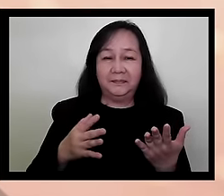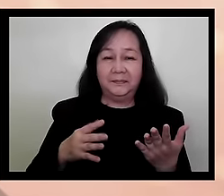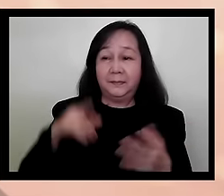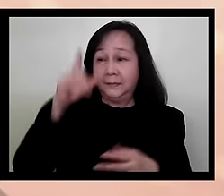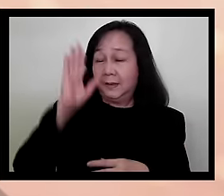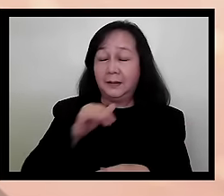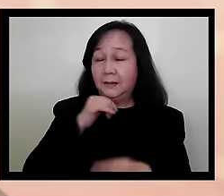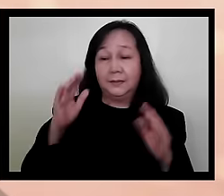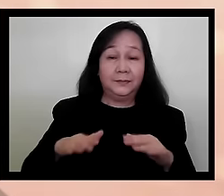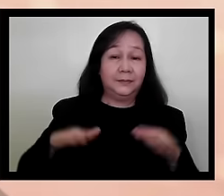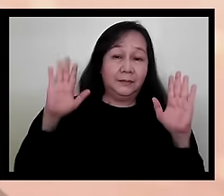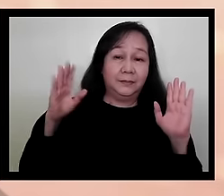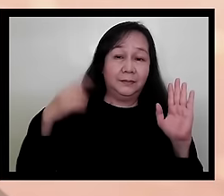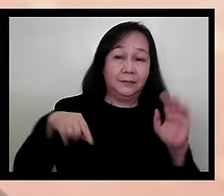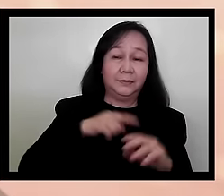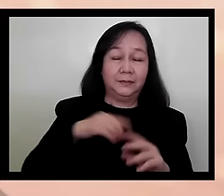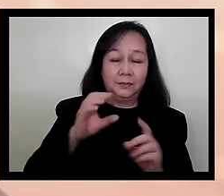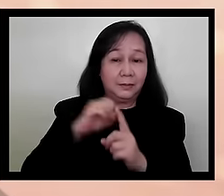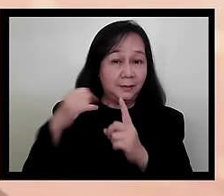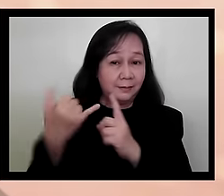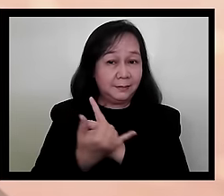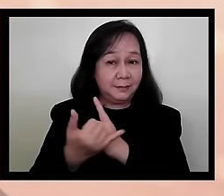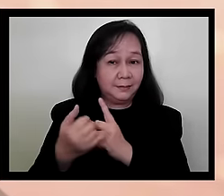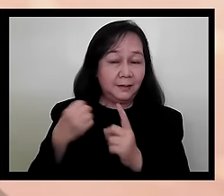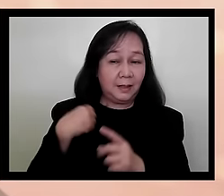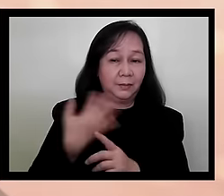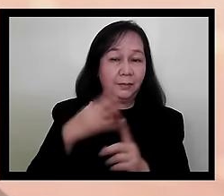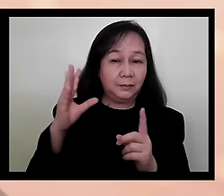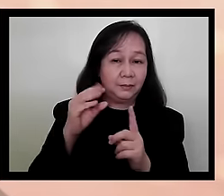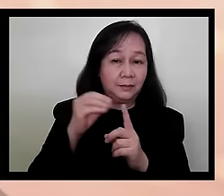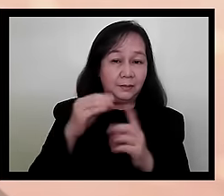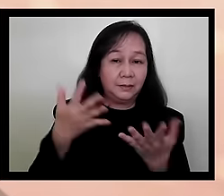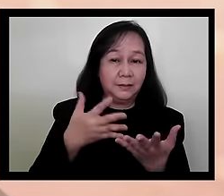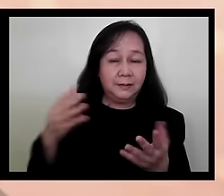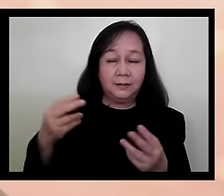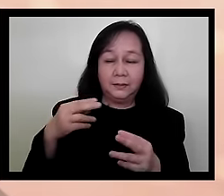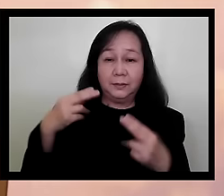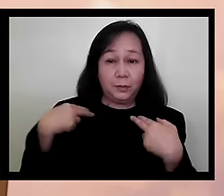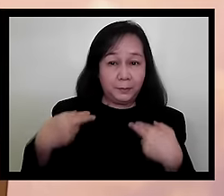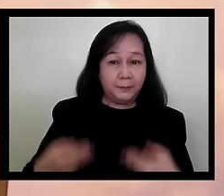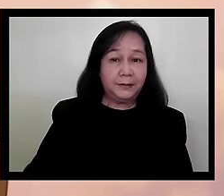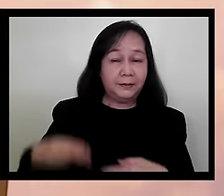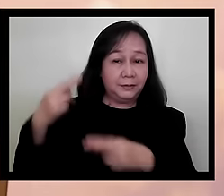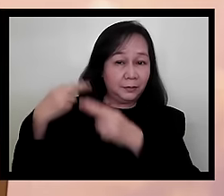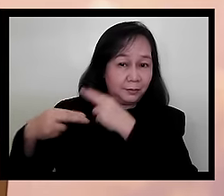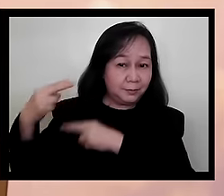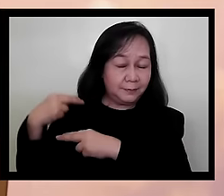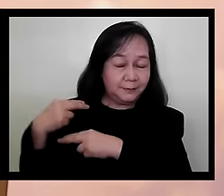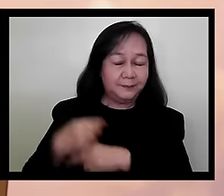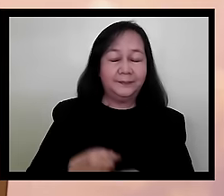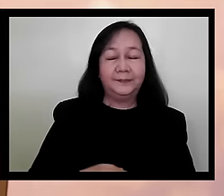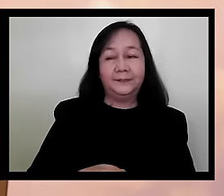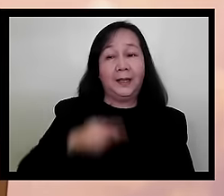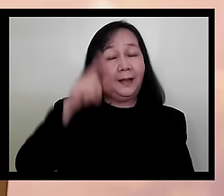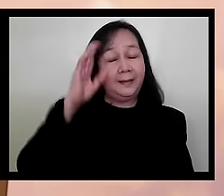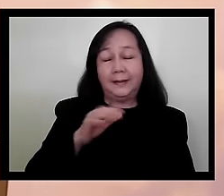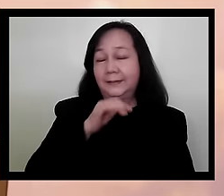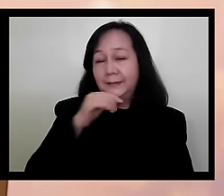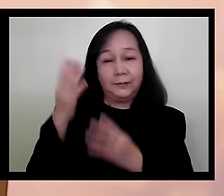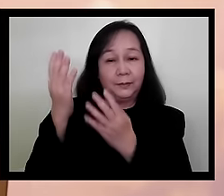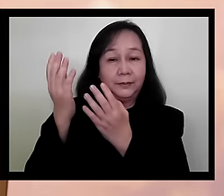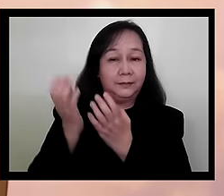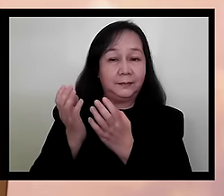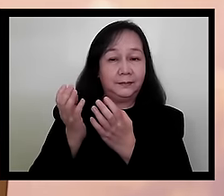up on our societies our cultures and on human history God does not